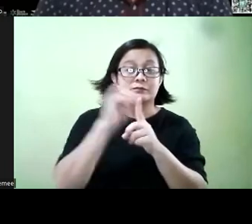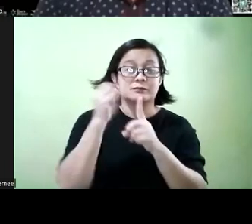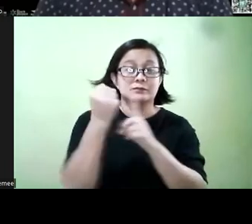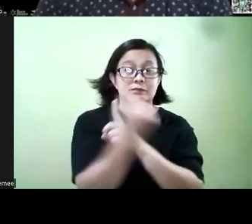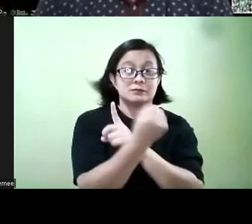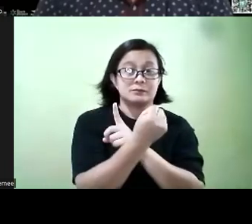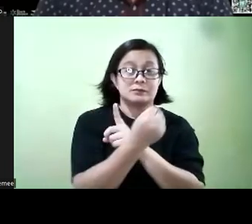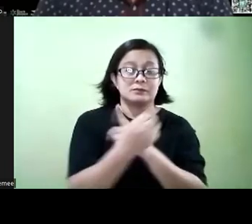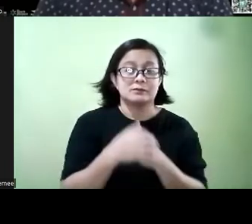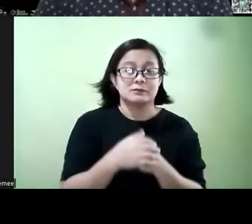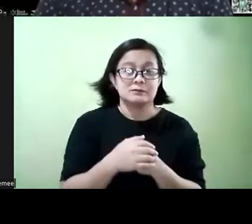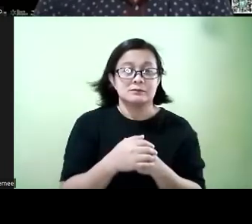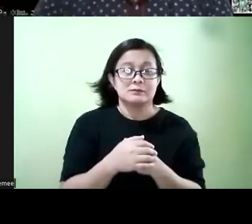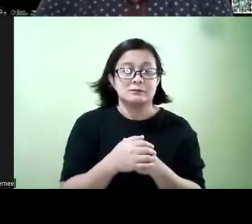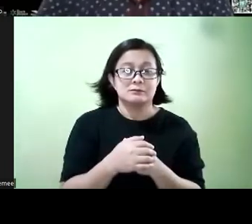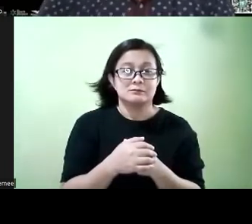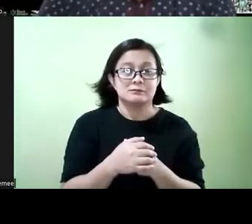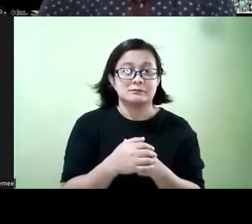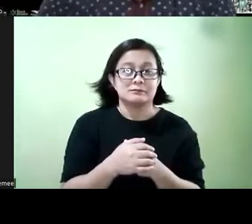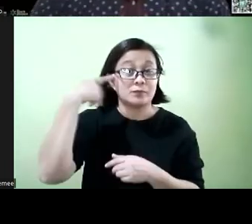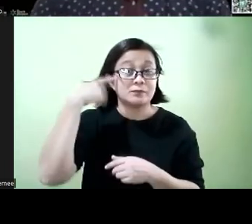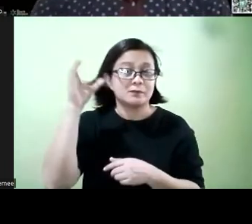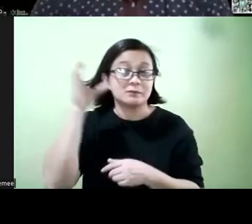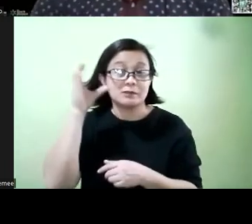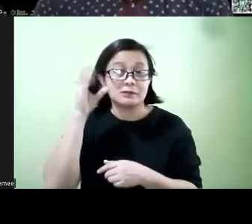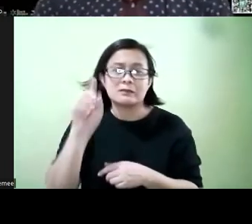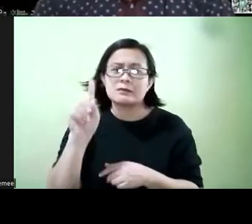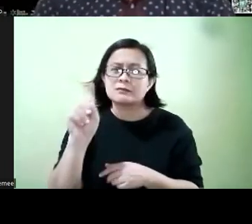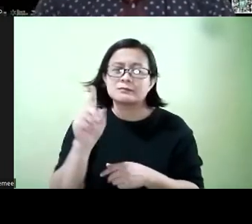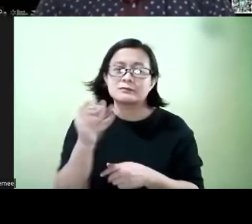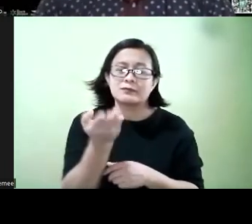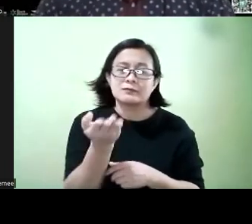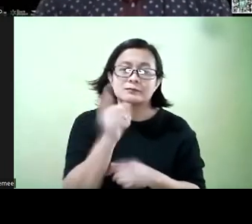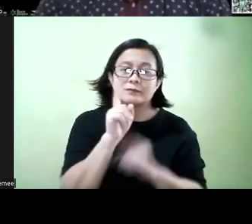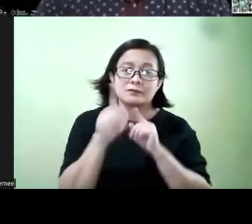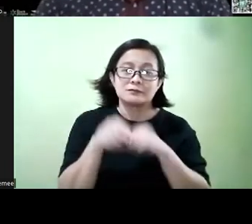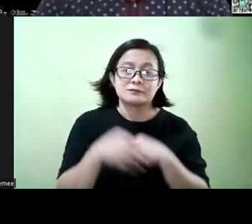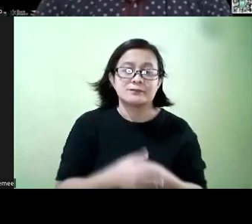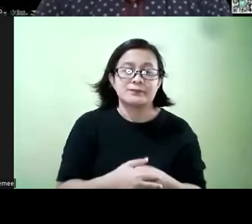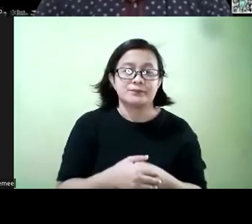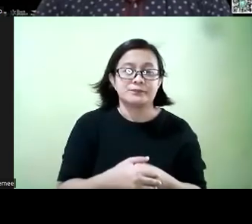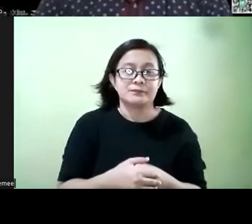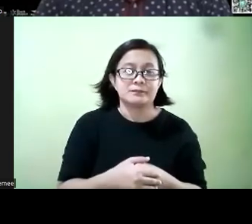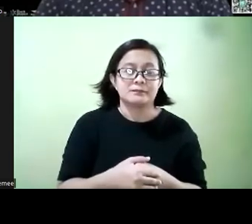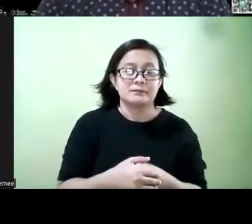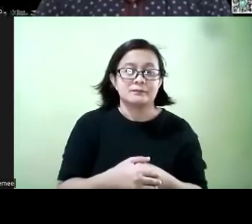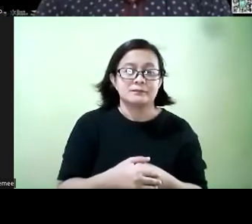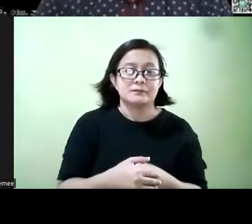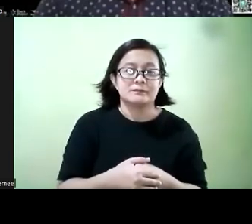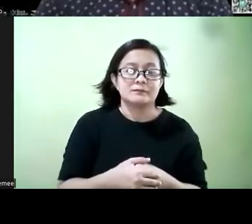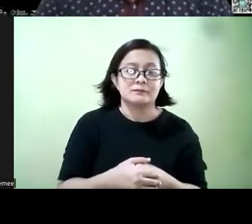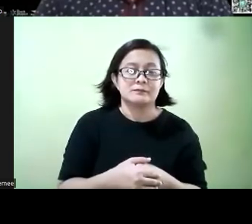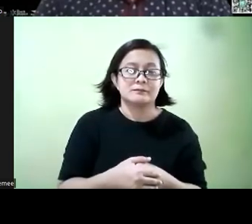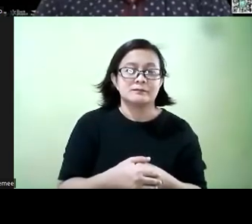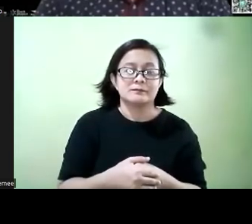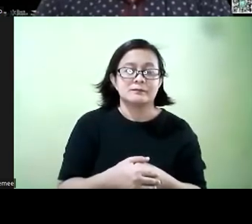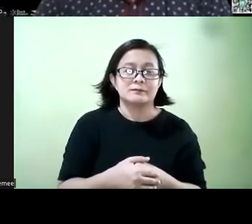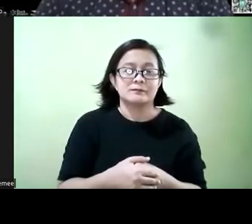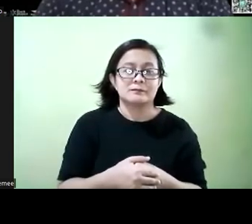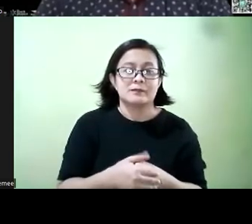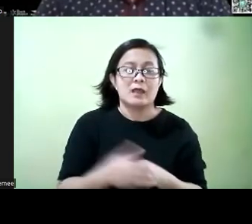How about you, Sir Paul? Miss Camille? Yeah, si Nassim Taleb had this quote, no? There's nothing more addicting in this world